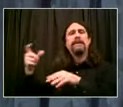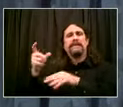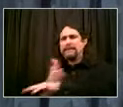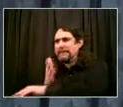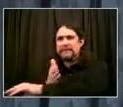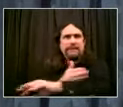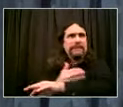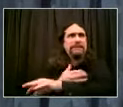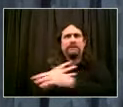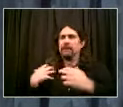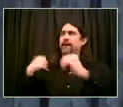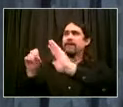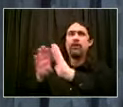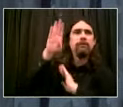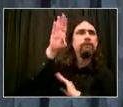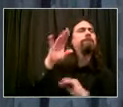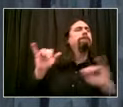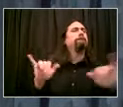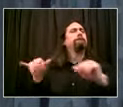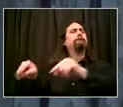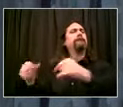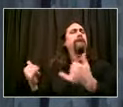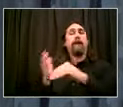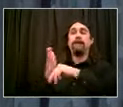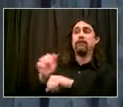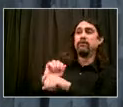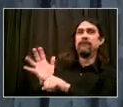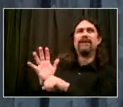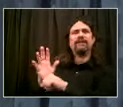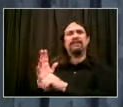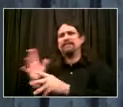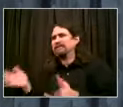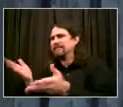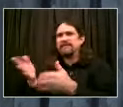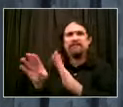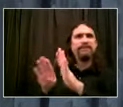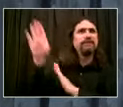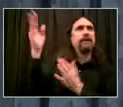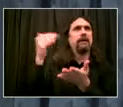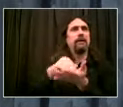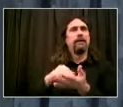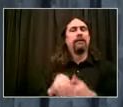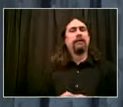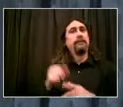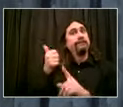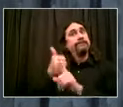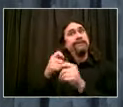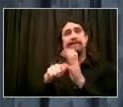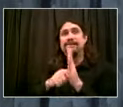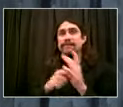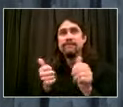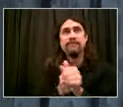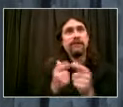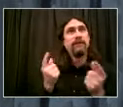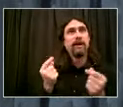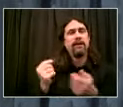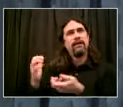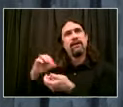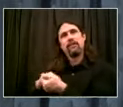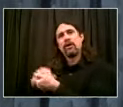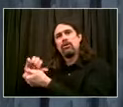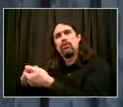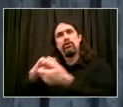mayors, every agency, and reach out to business leaders and nonprofits. I'm going to draw on my decades of experience